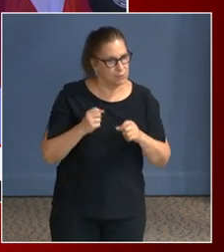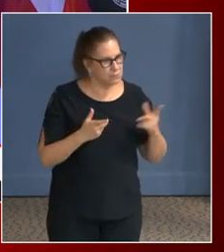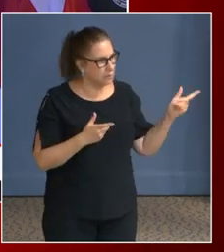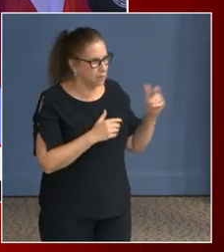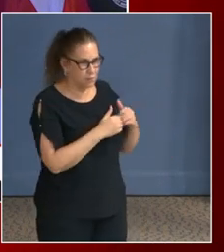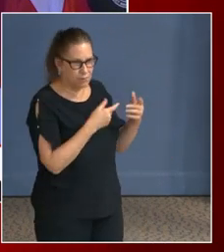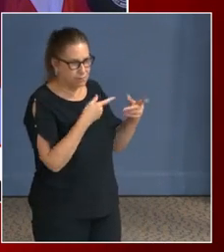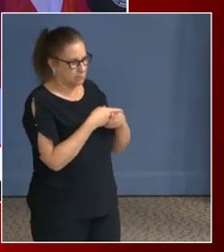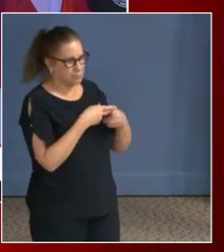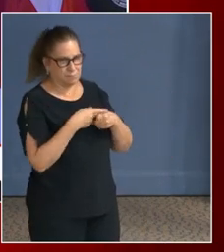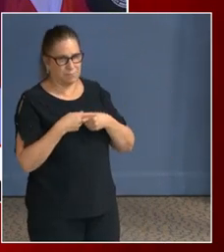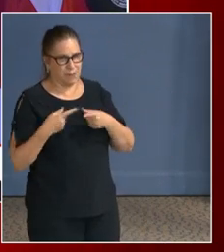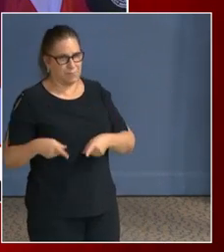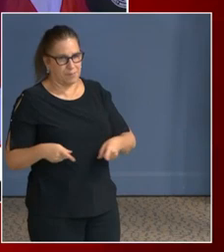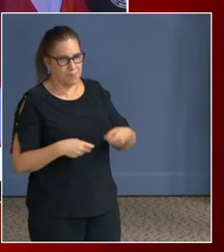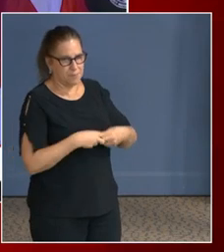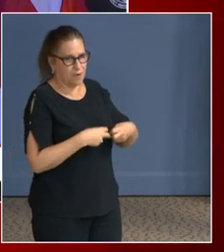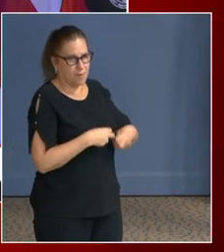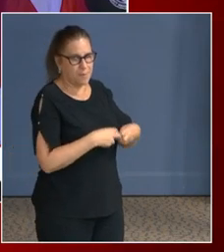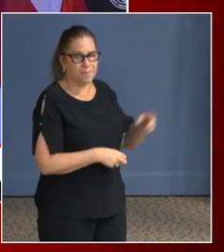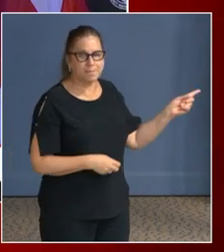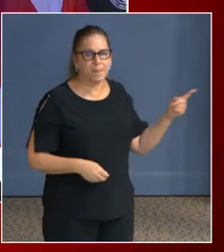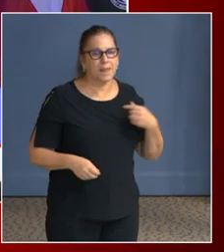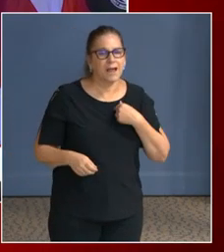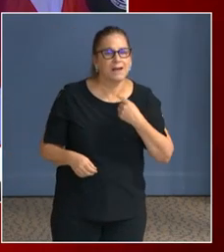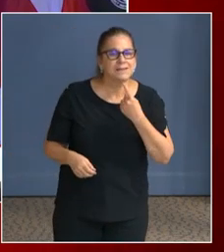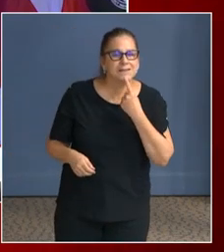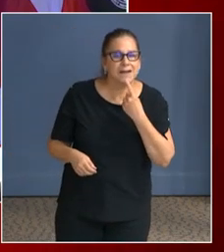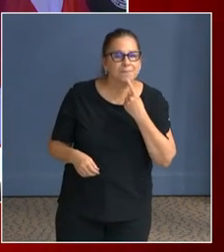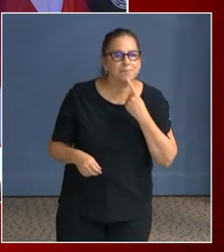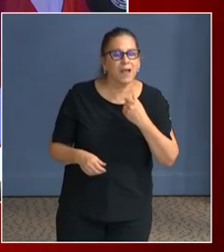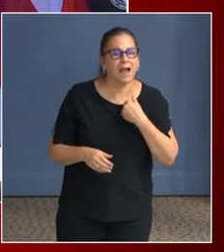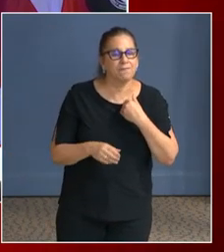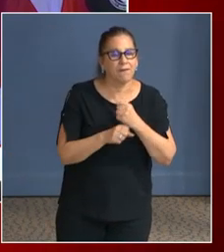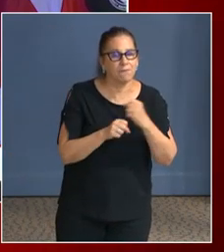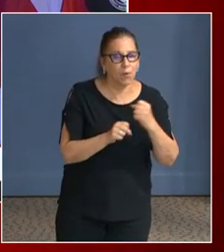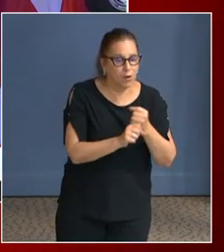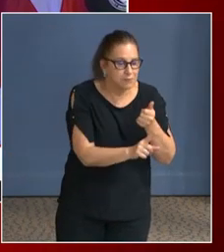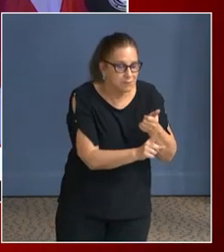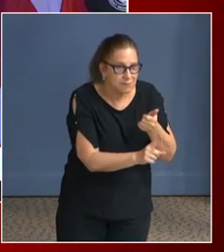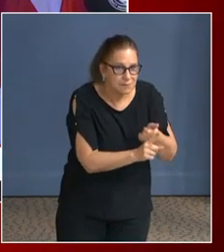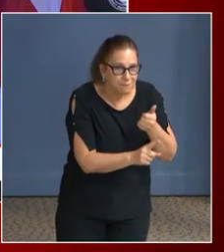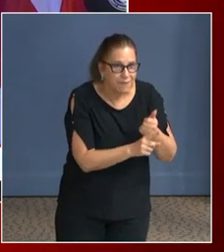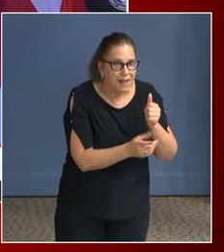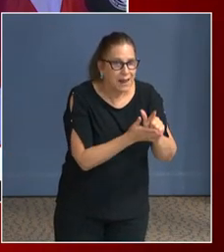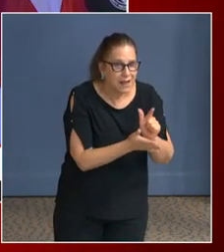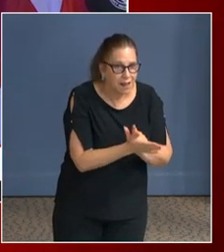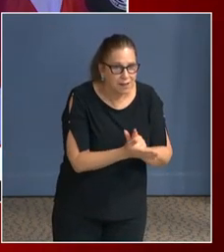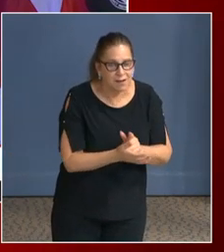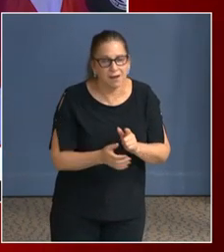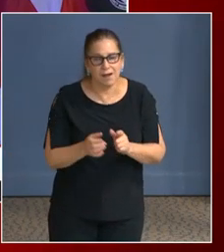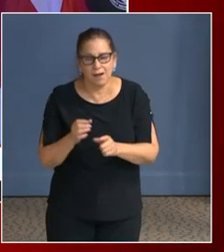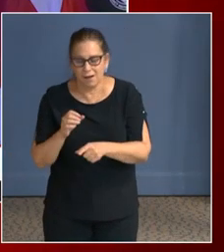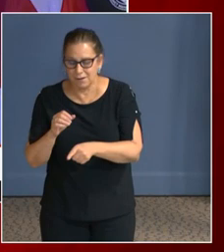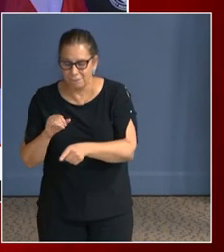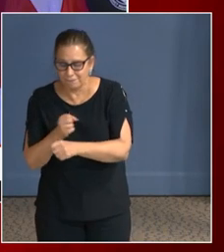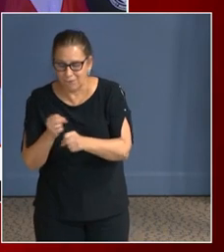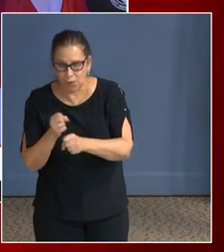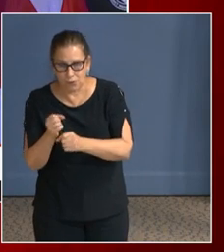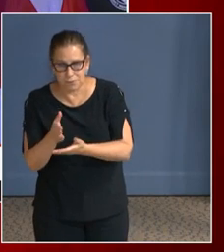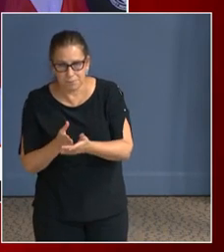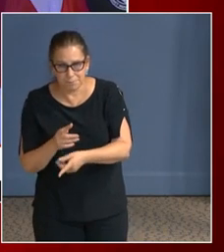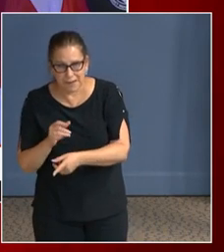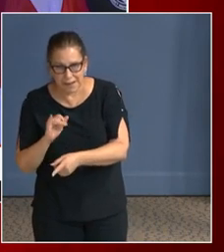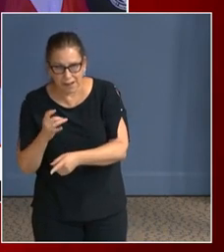have legal fireworks. I said that there are legal fireworks and there are illegal fireworks. You don't see a problem